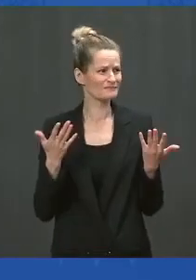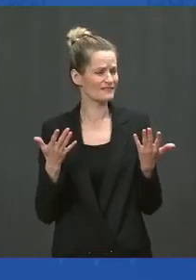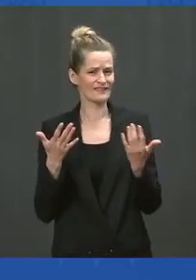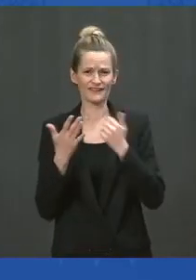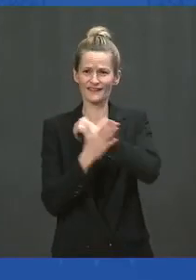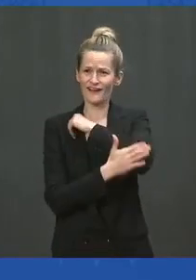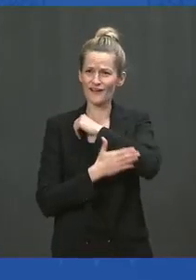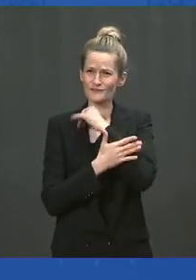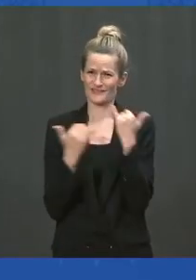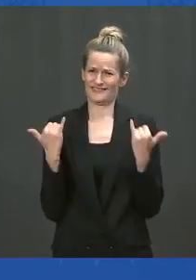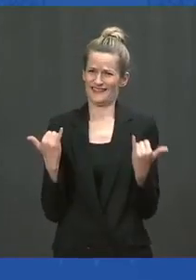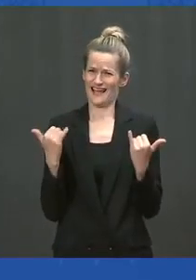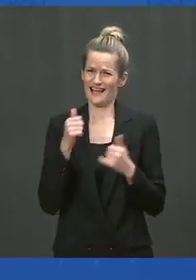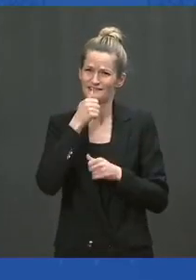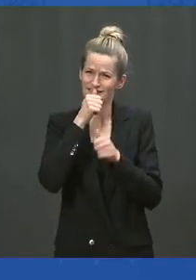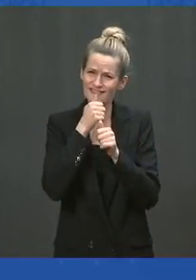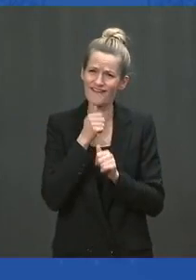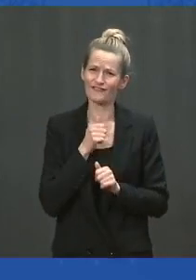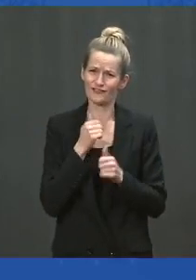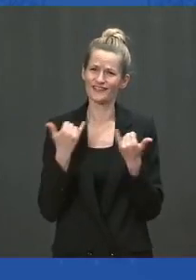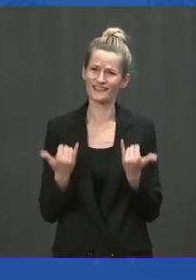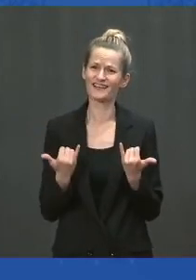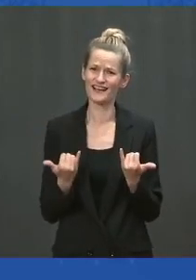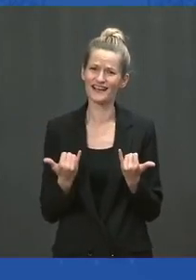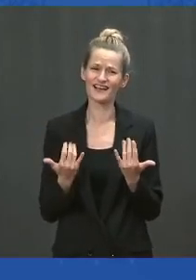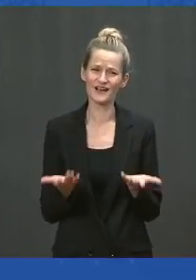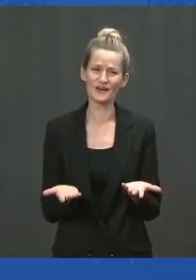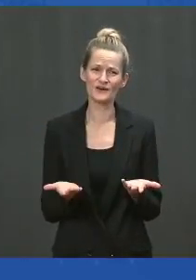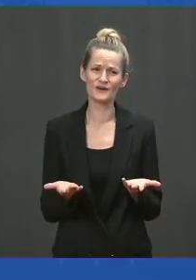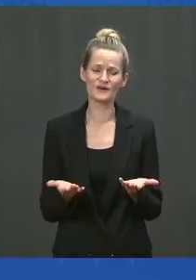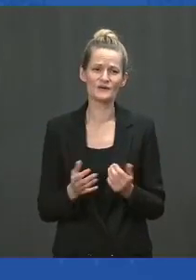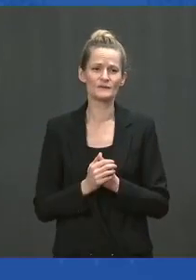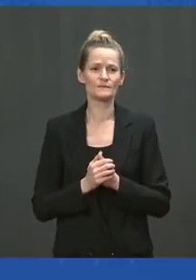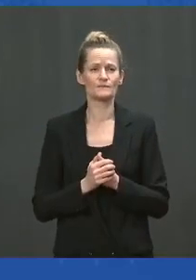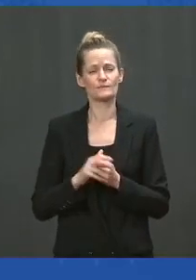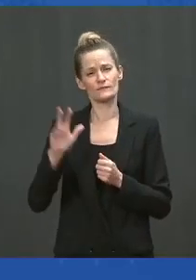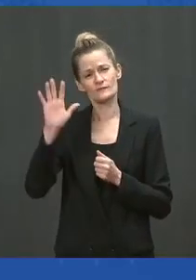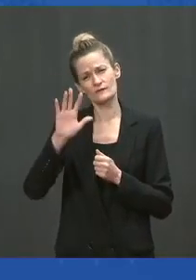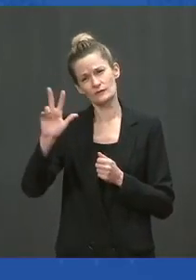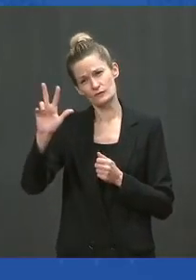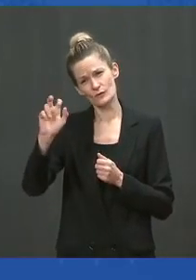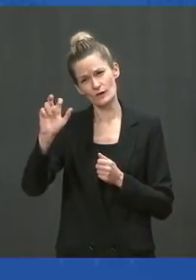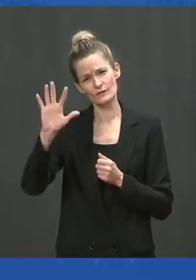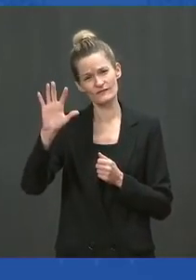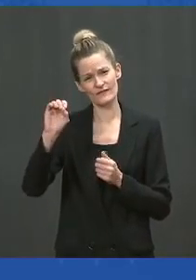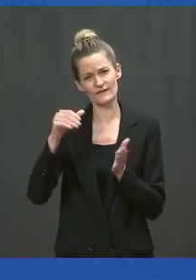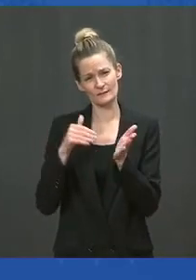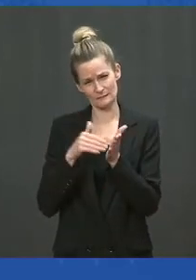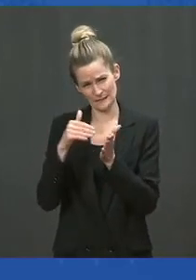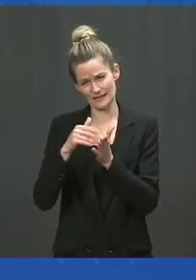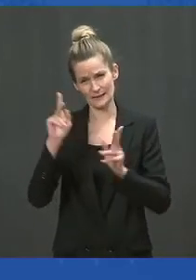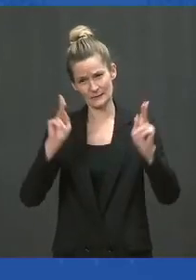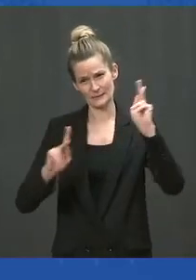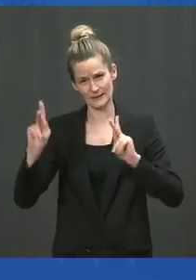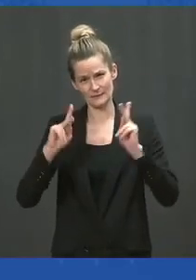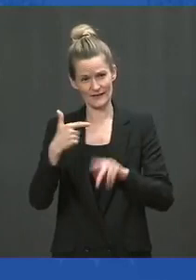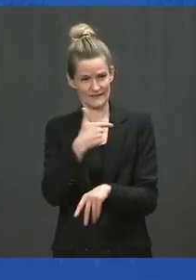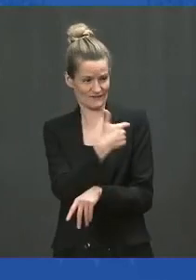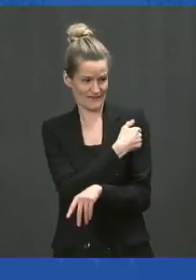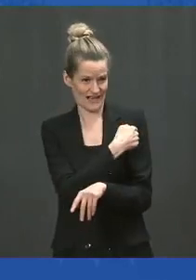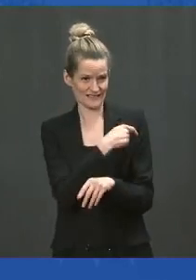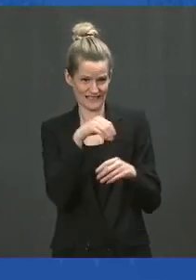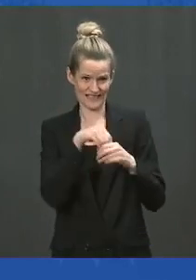have roughly 350 million people vaccinated in the United States and billions around the